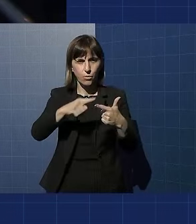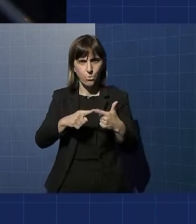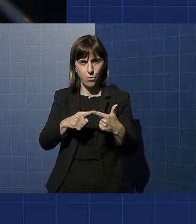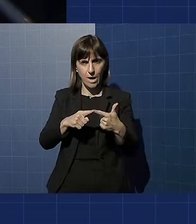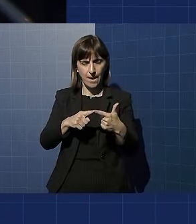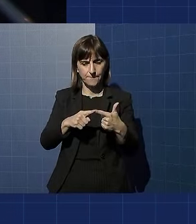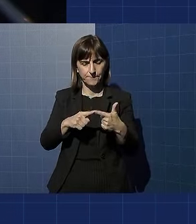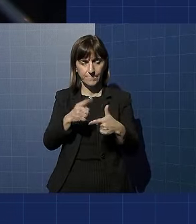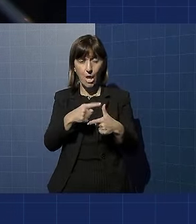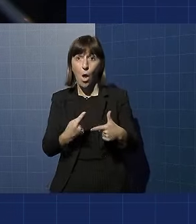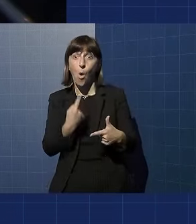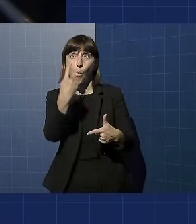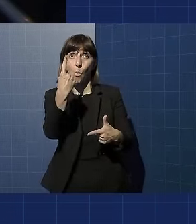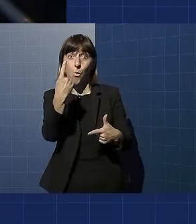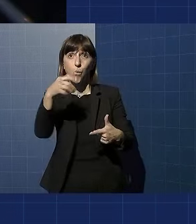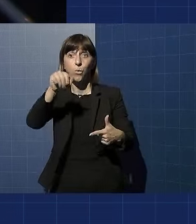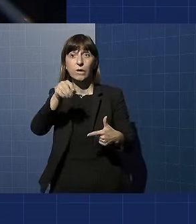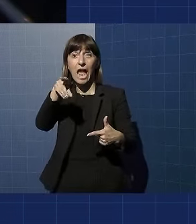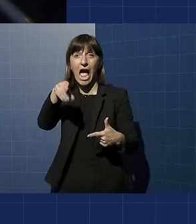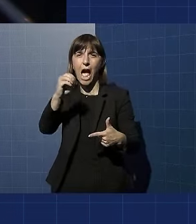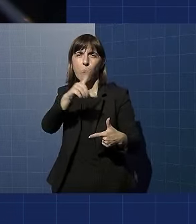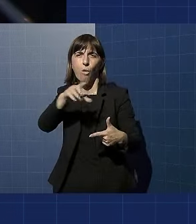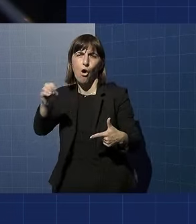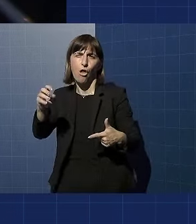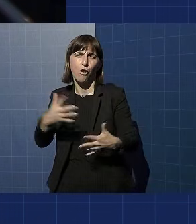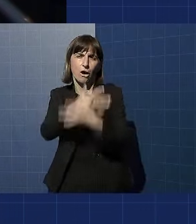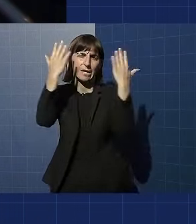long time ago. It was a different era.